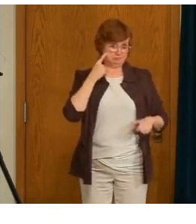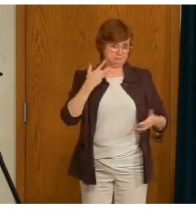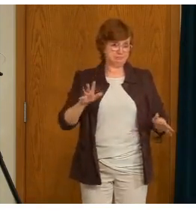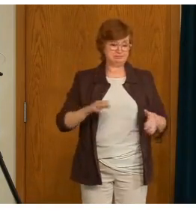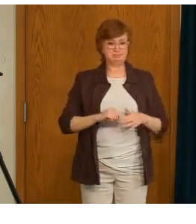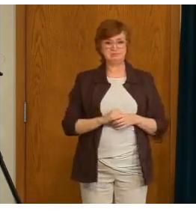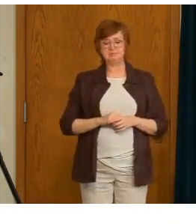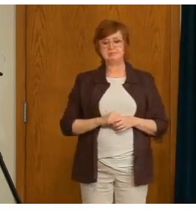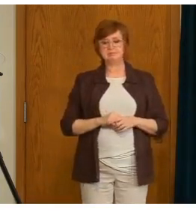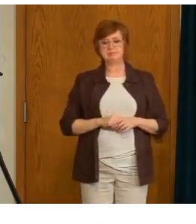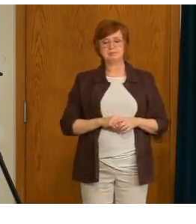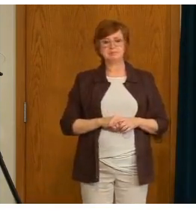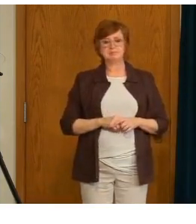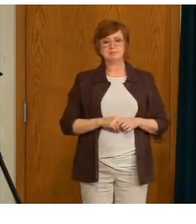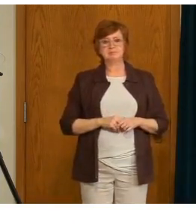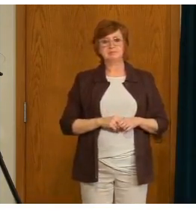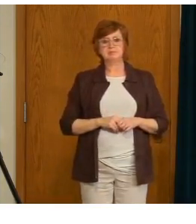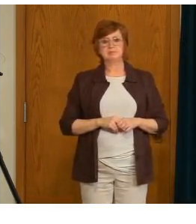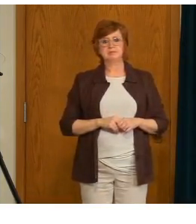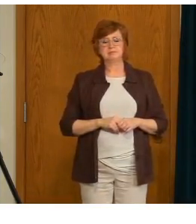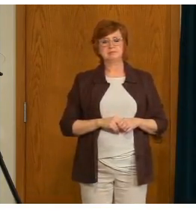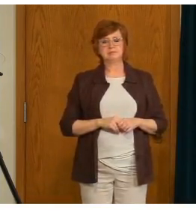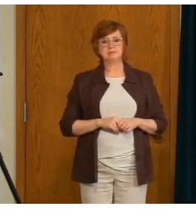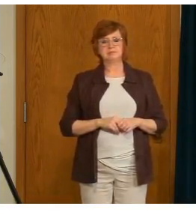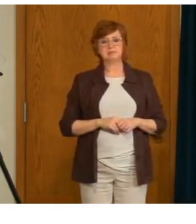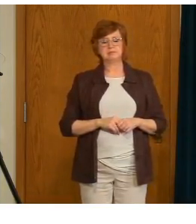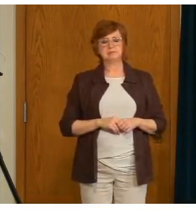things that we have been doing all along.